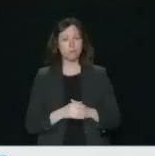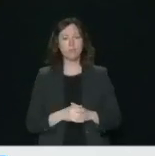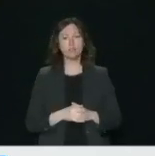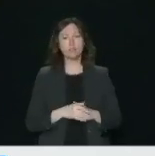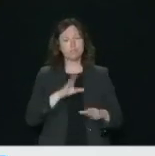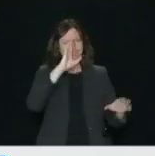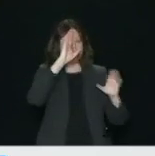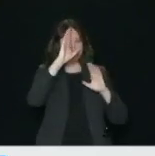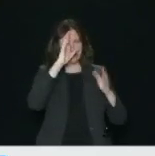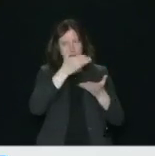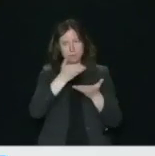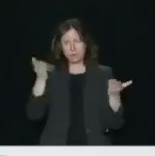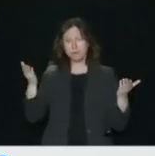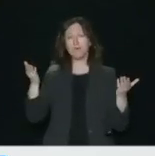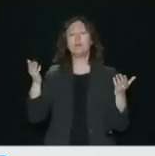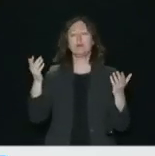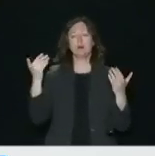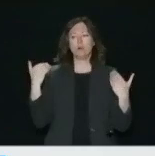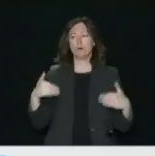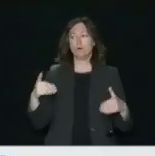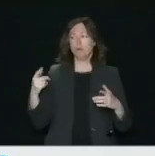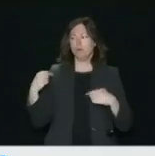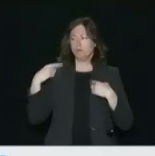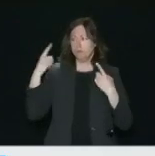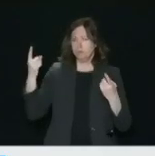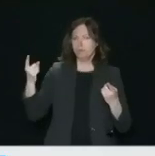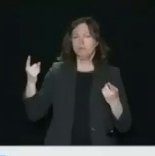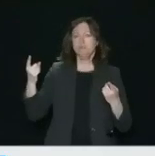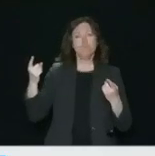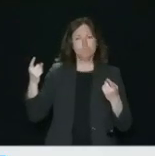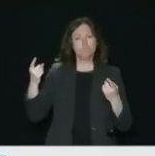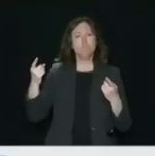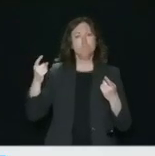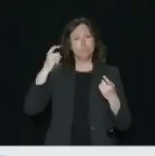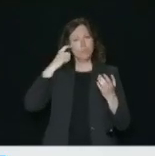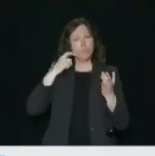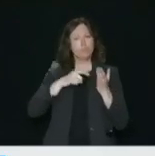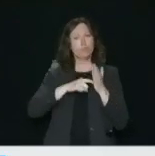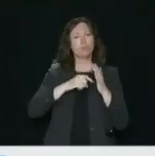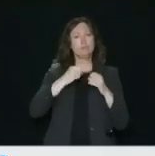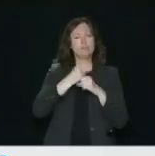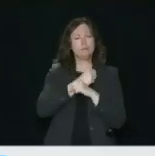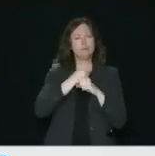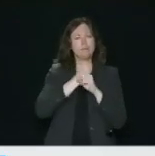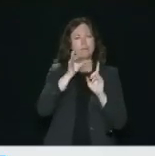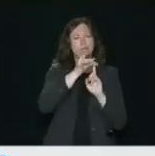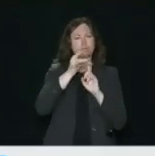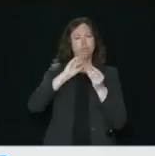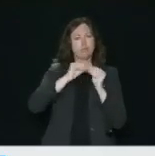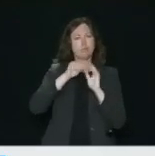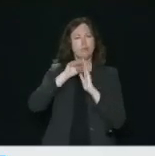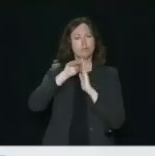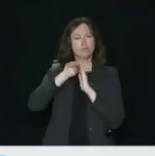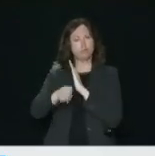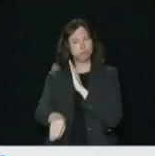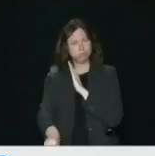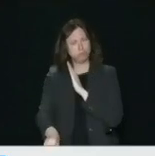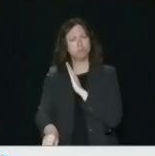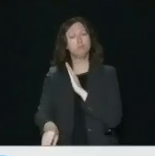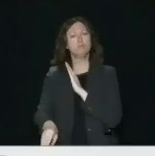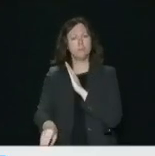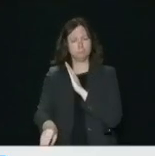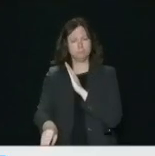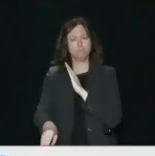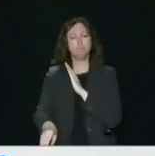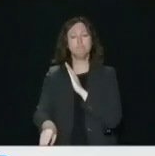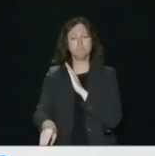such as COVID-19 vaccination status, the level of COVID-19 activity locally, underlying medical conditions,